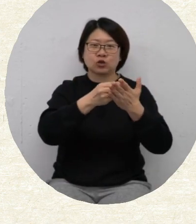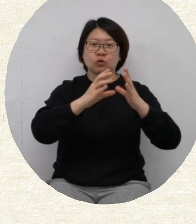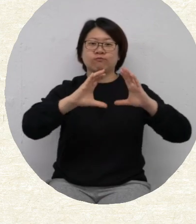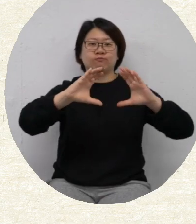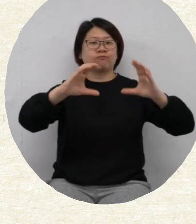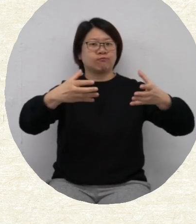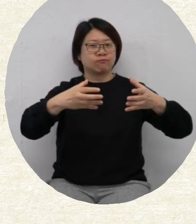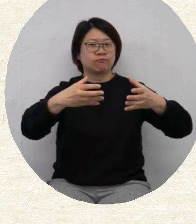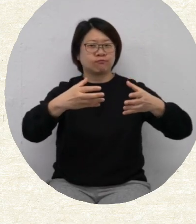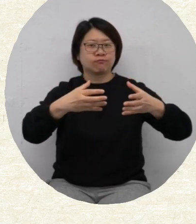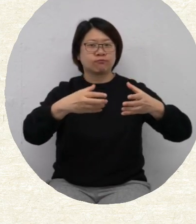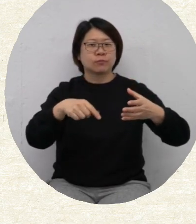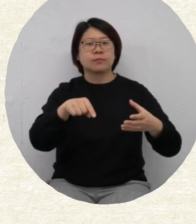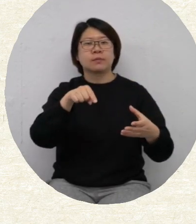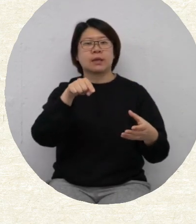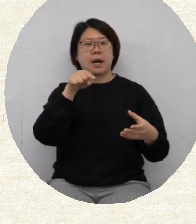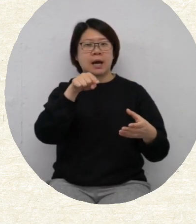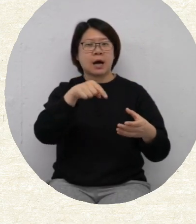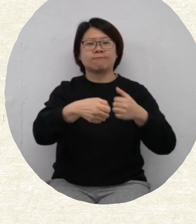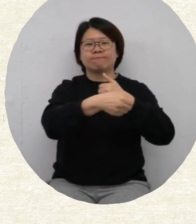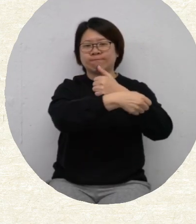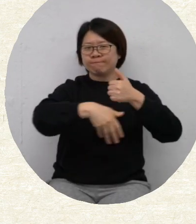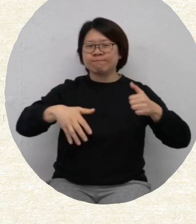at the university.